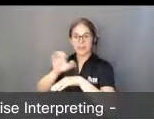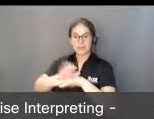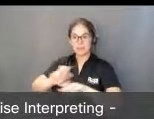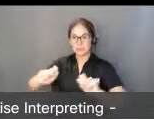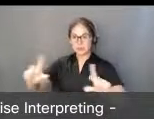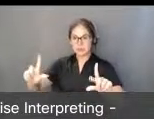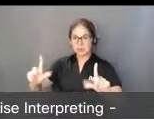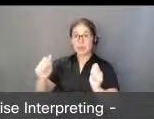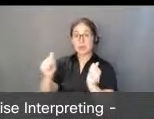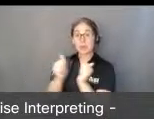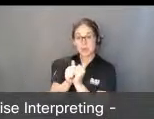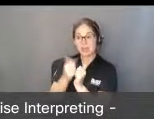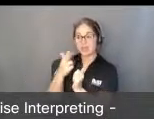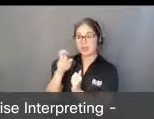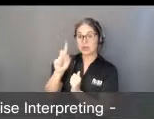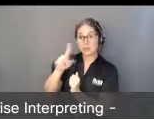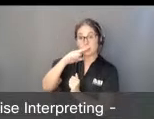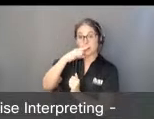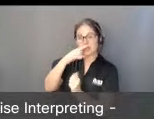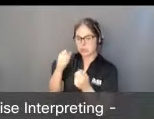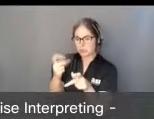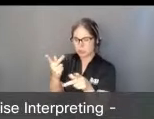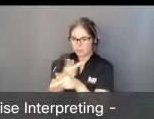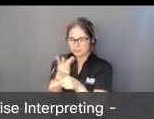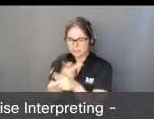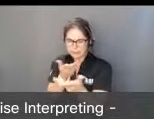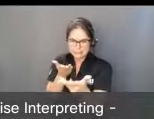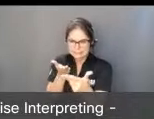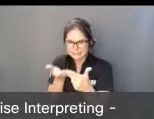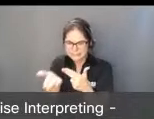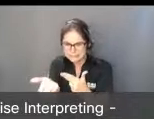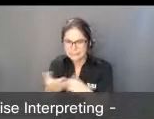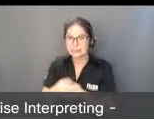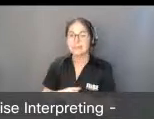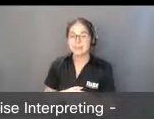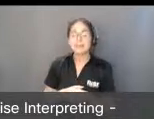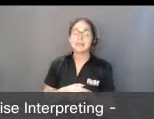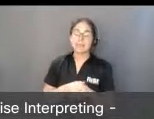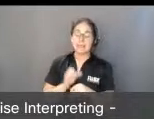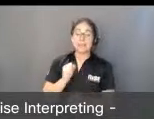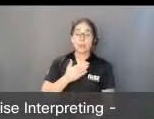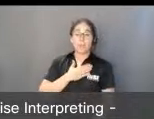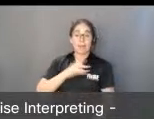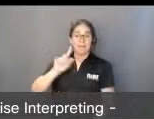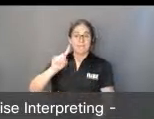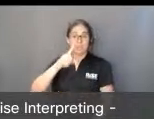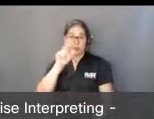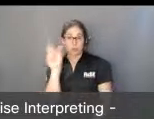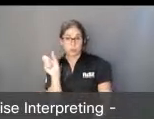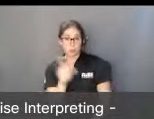to, you know, to navigate through this. So my first question is